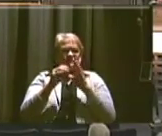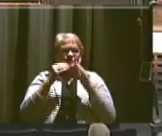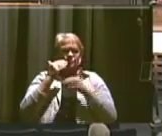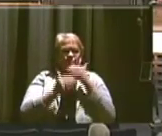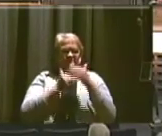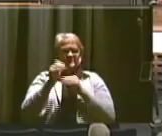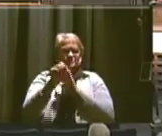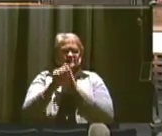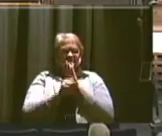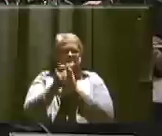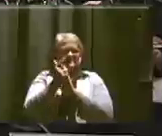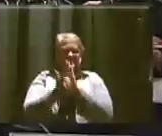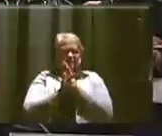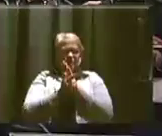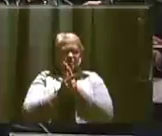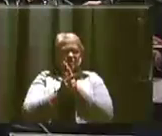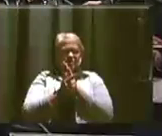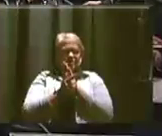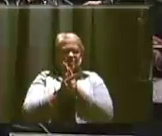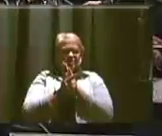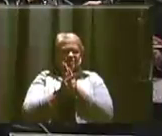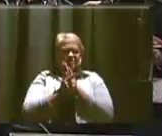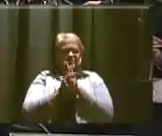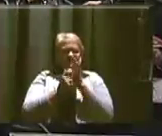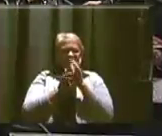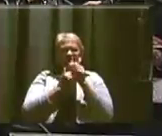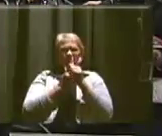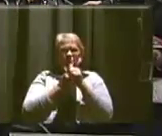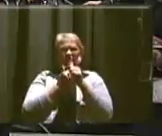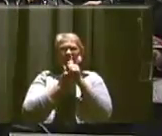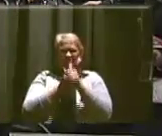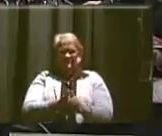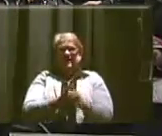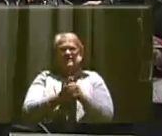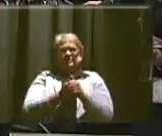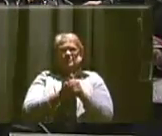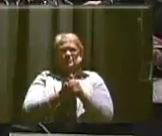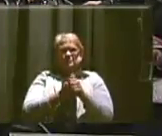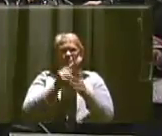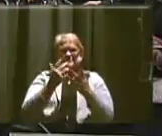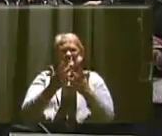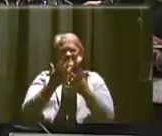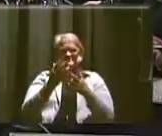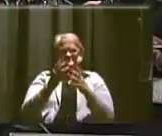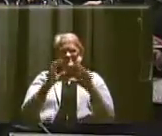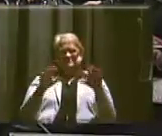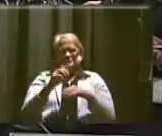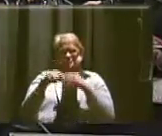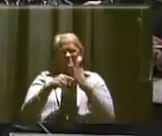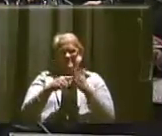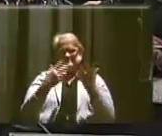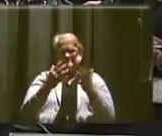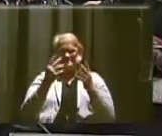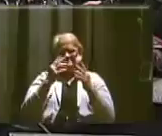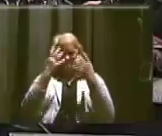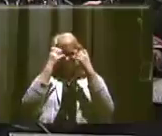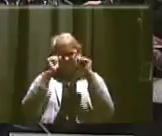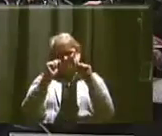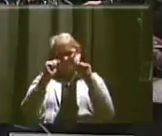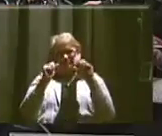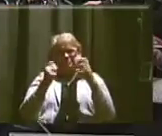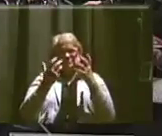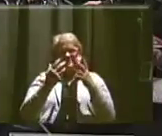that govern this issue, which I know to a number of members of the public seemed to just kind of spring out of